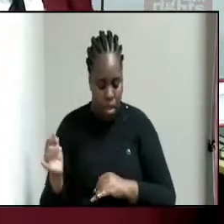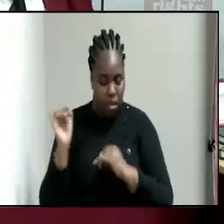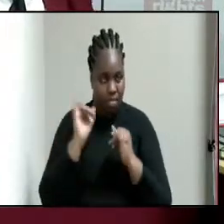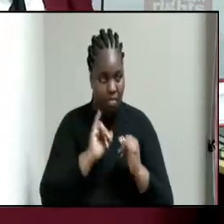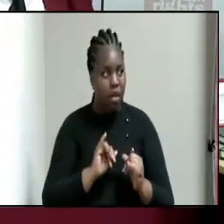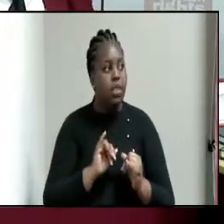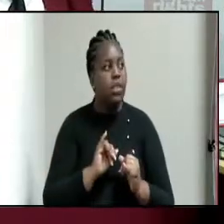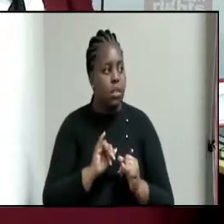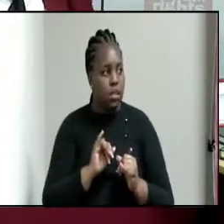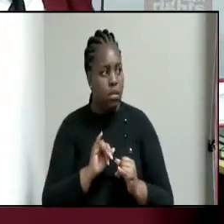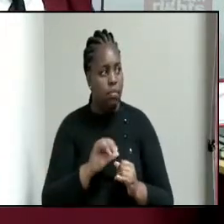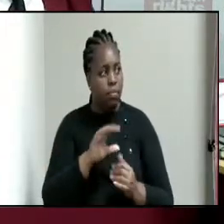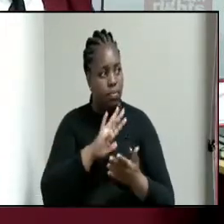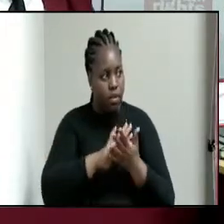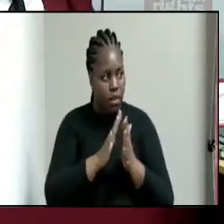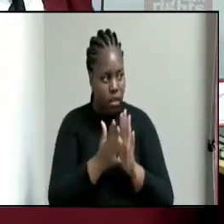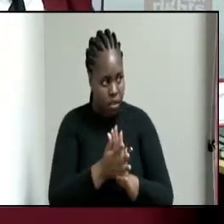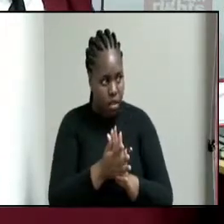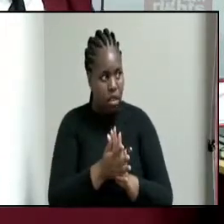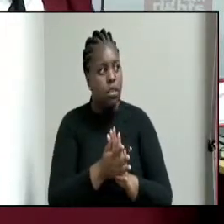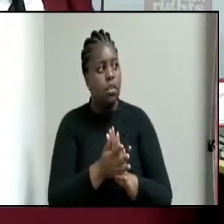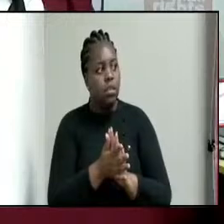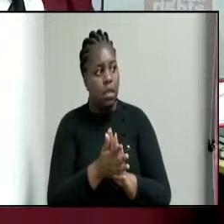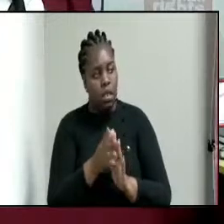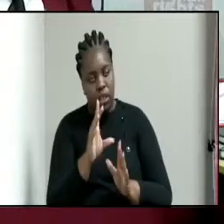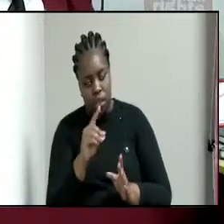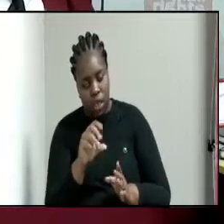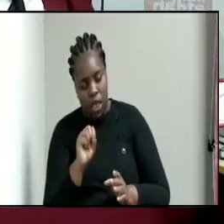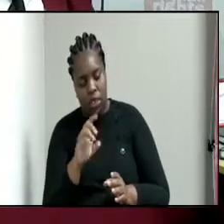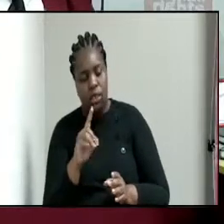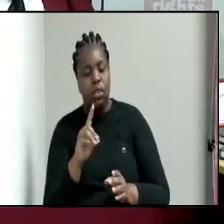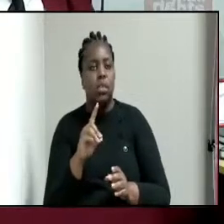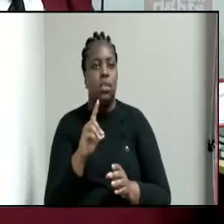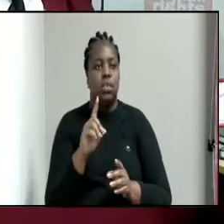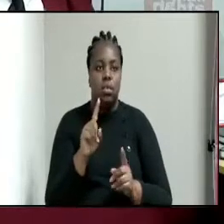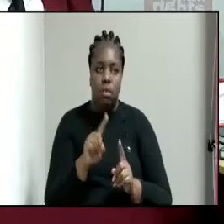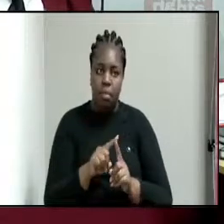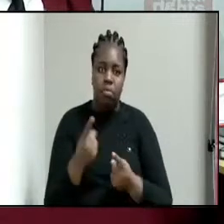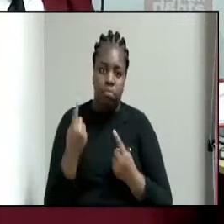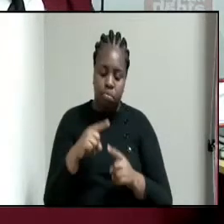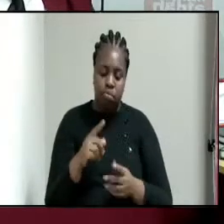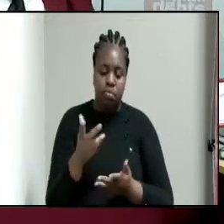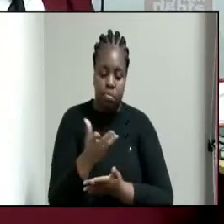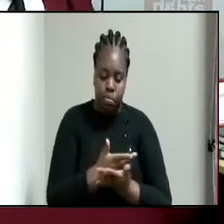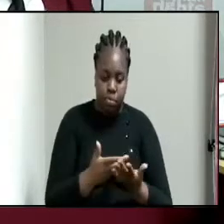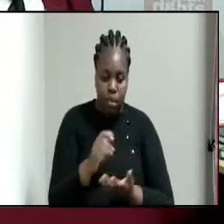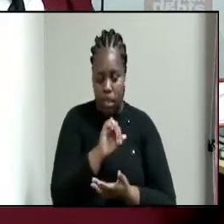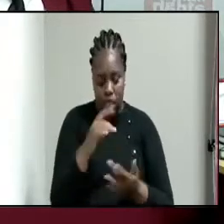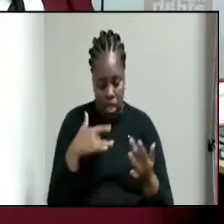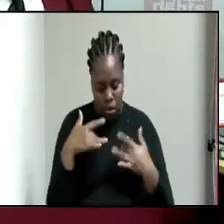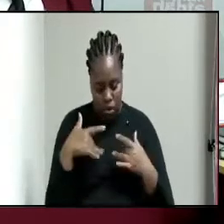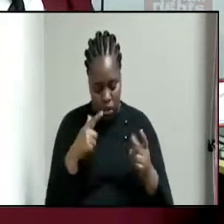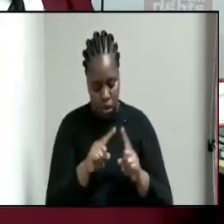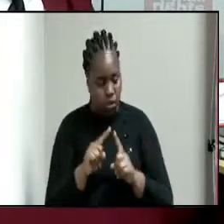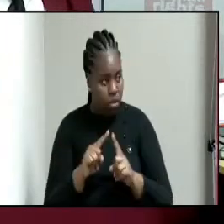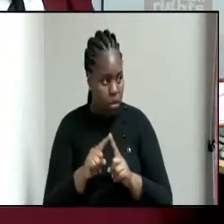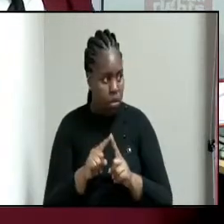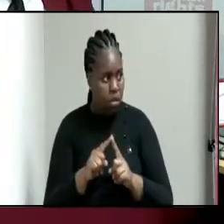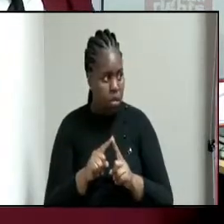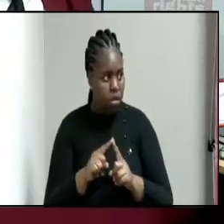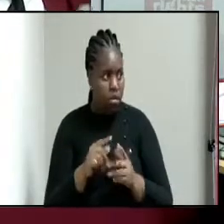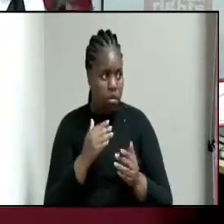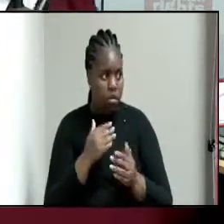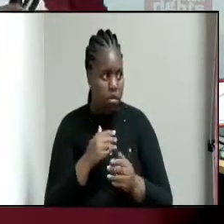invited SASSA, DSD, etc., and also various children homes to the table to come and discuss their concerns as well.